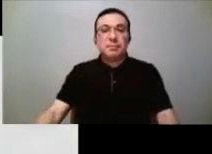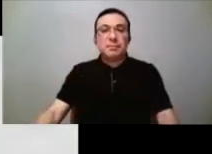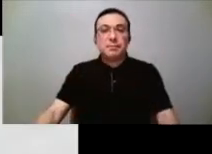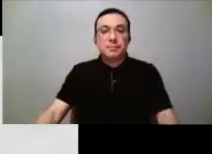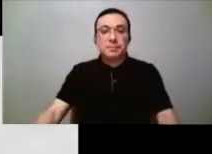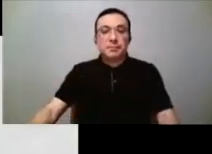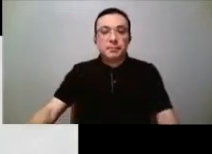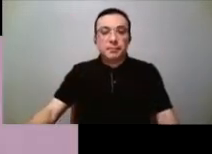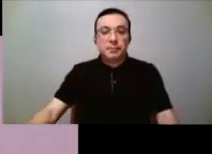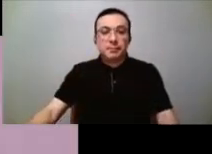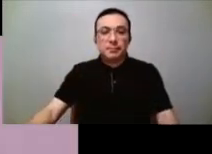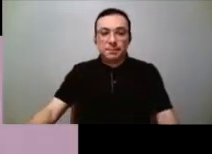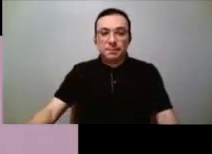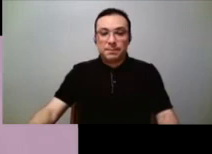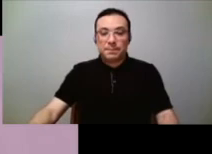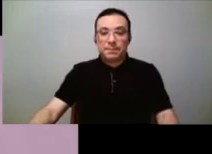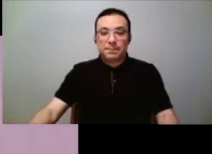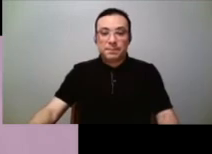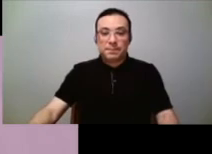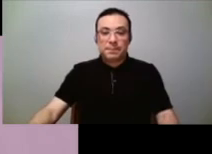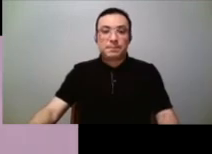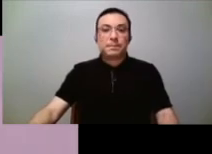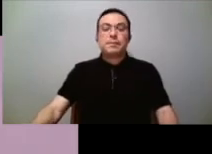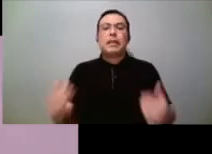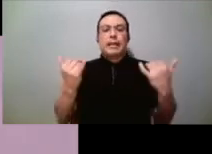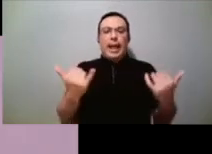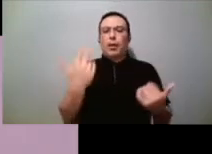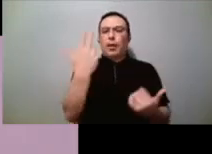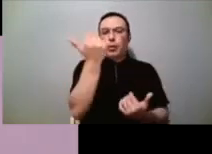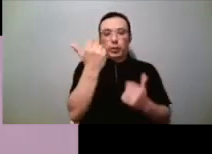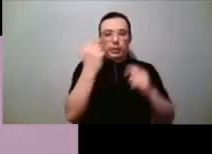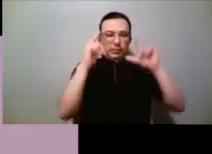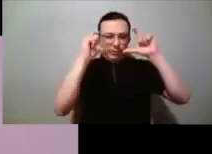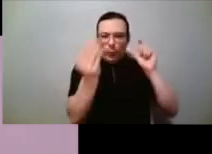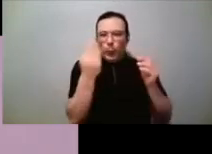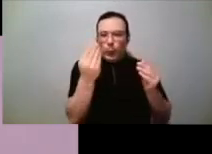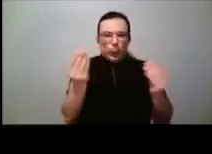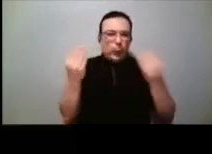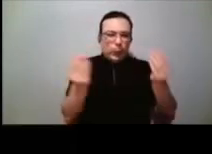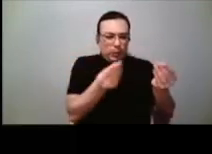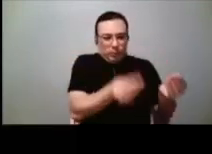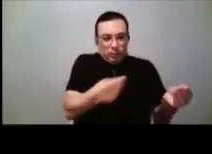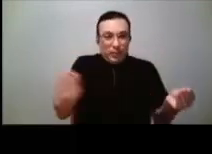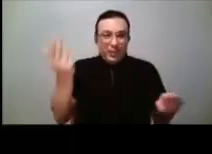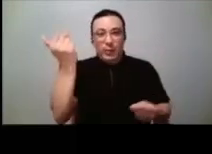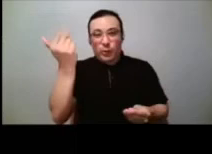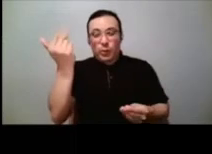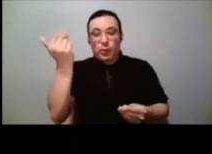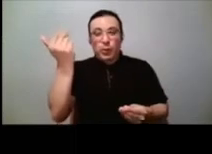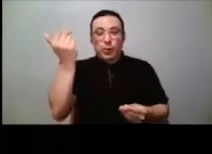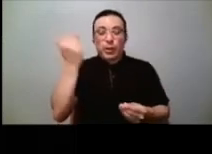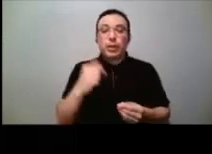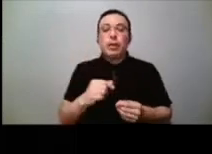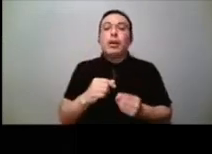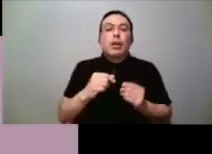I'm laying a set of thirteen Polaroids on the table before us. The image failures and glitches I am showing you are what